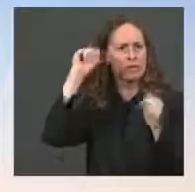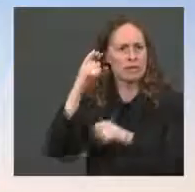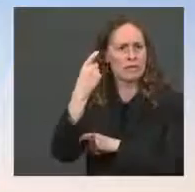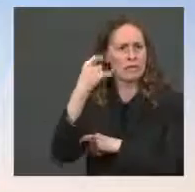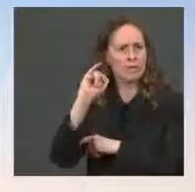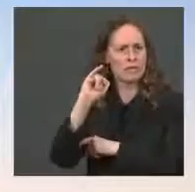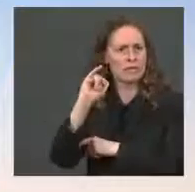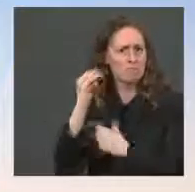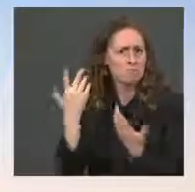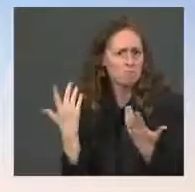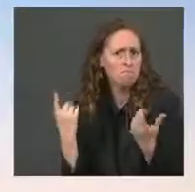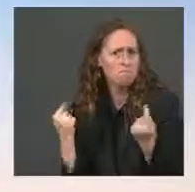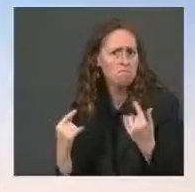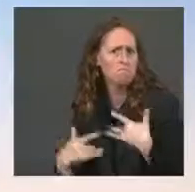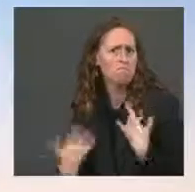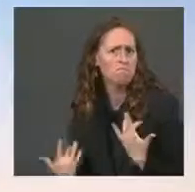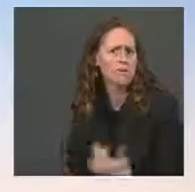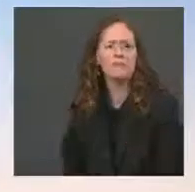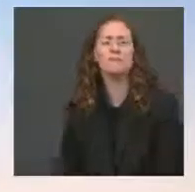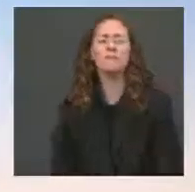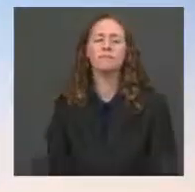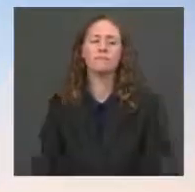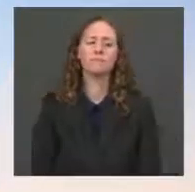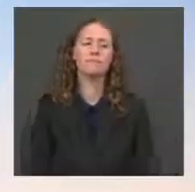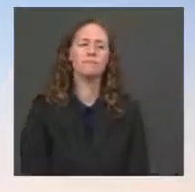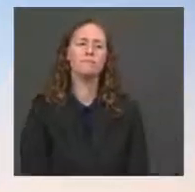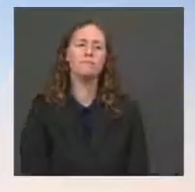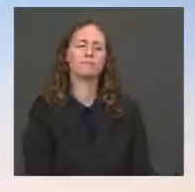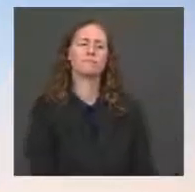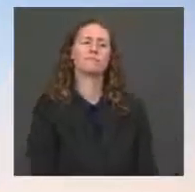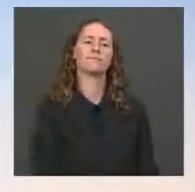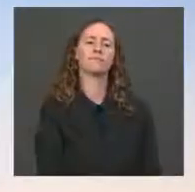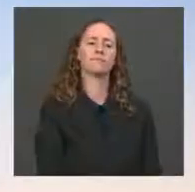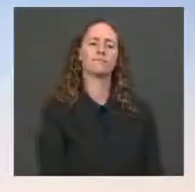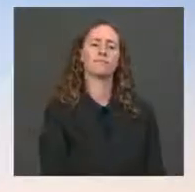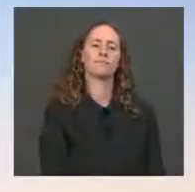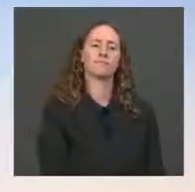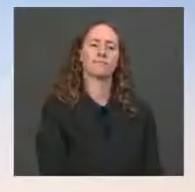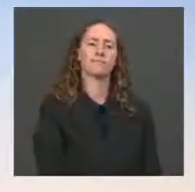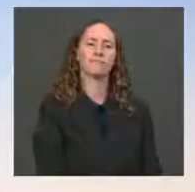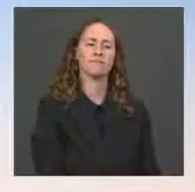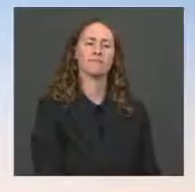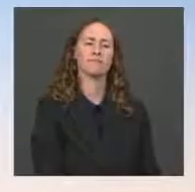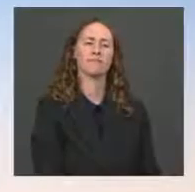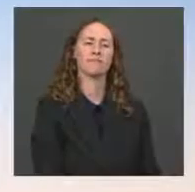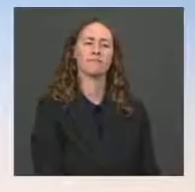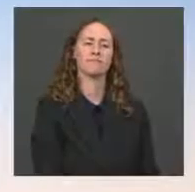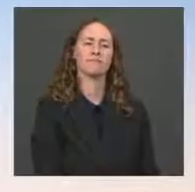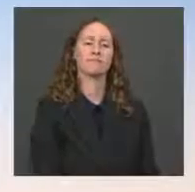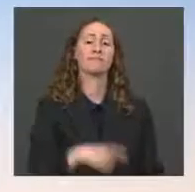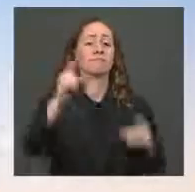there about this. So let me just reiterate a couple of things. President Biden